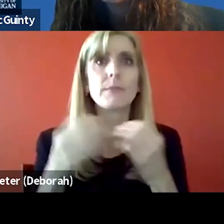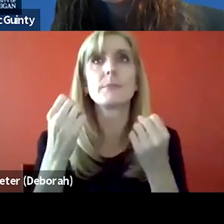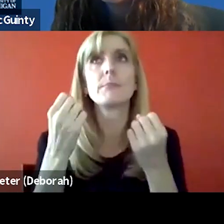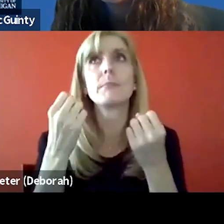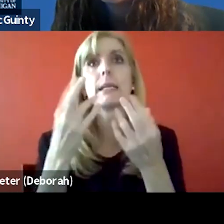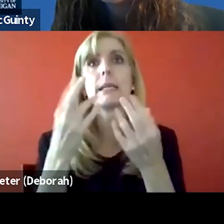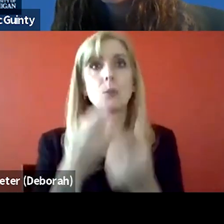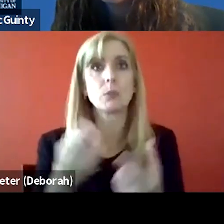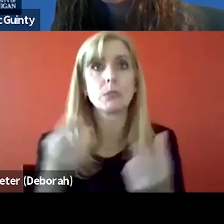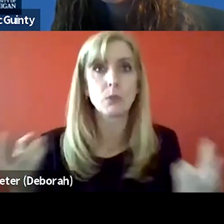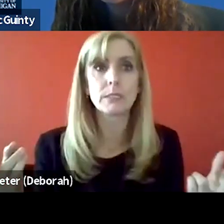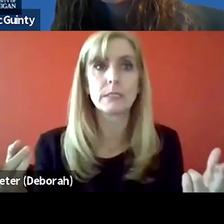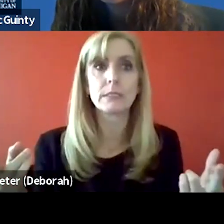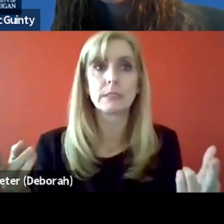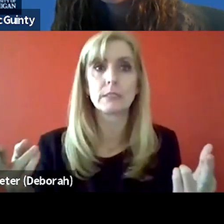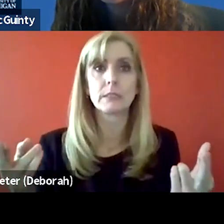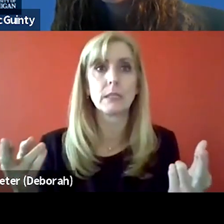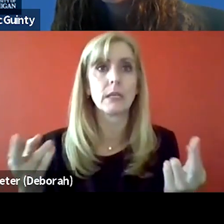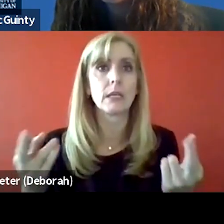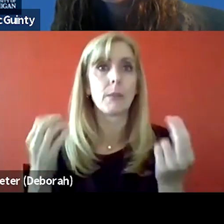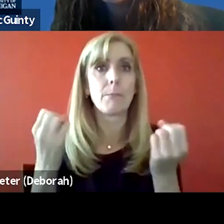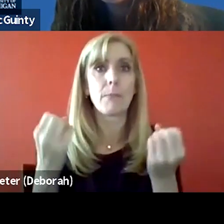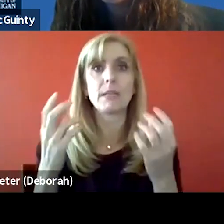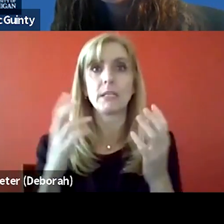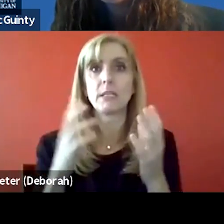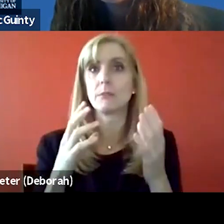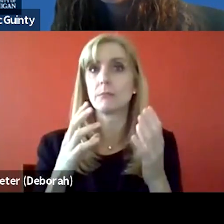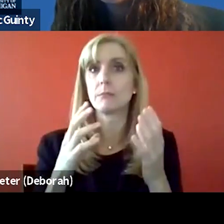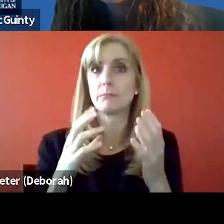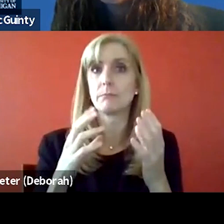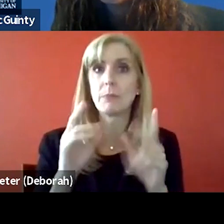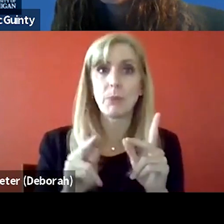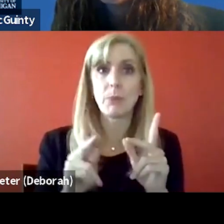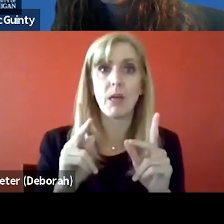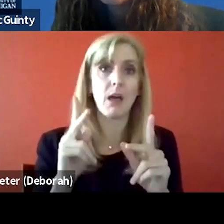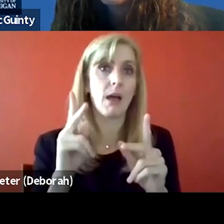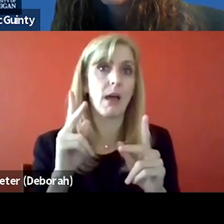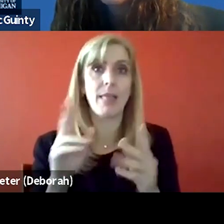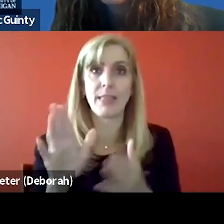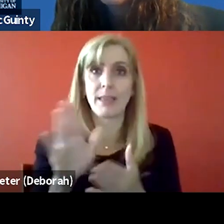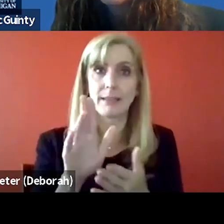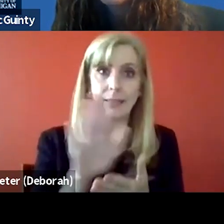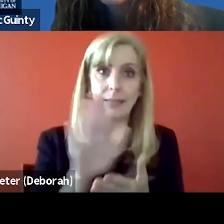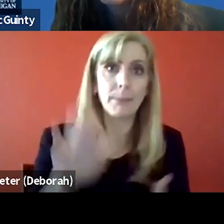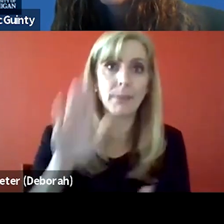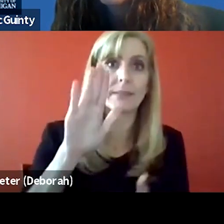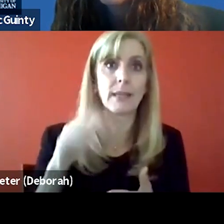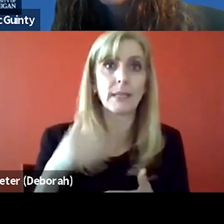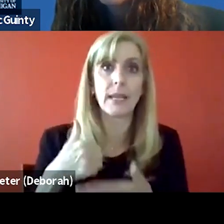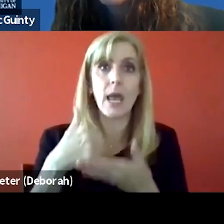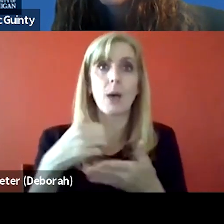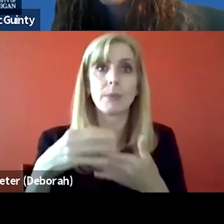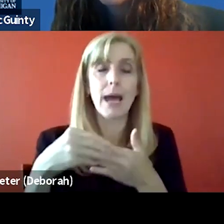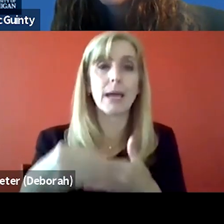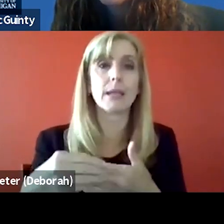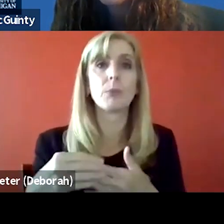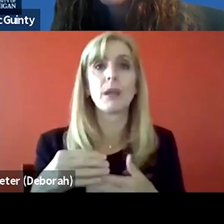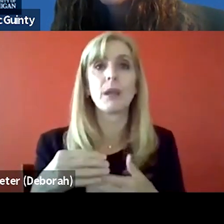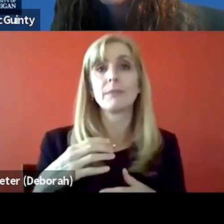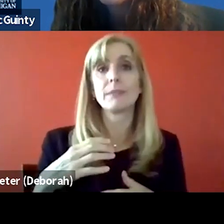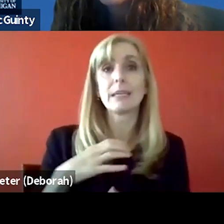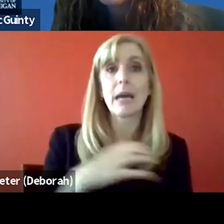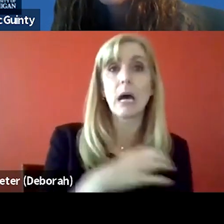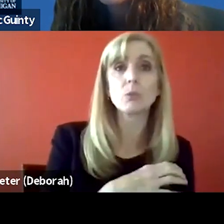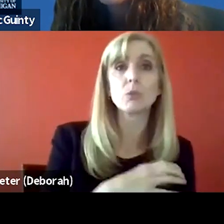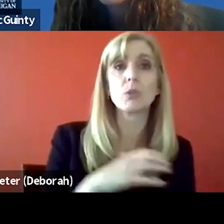many, folks on campus that can help guide that effort. We have, the Council for Disability Concerns, Disability Culture at U